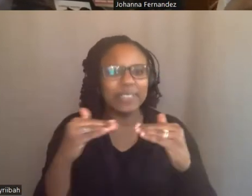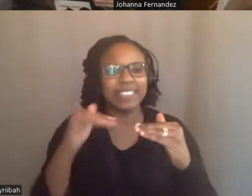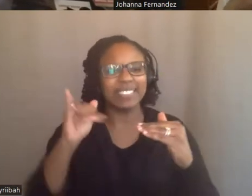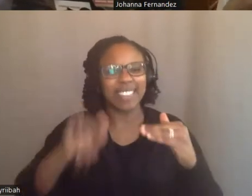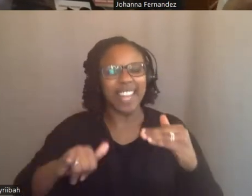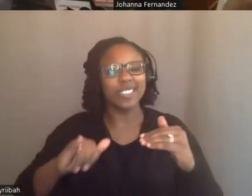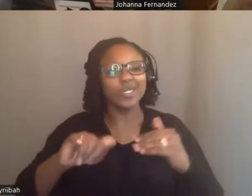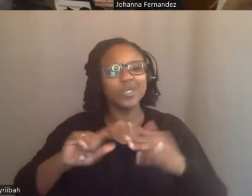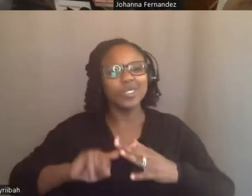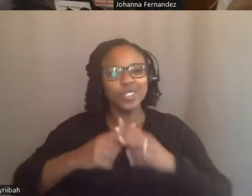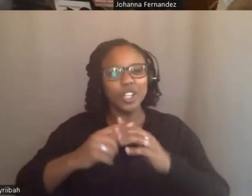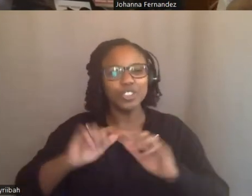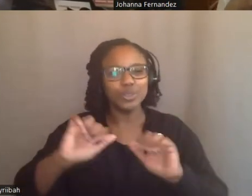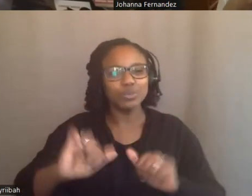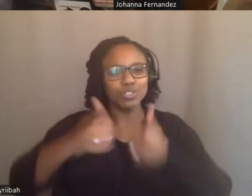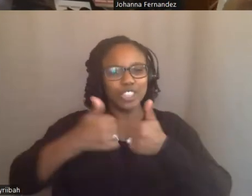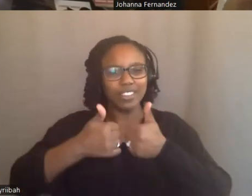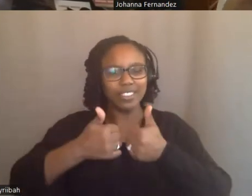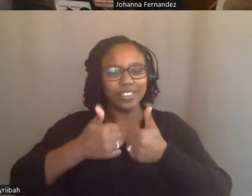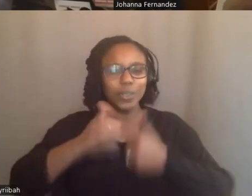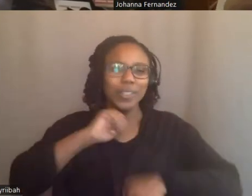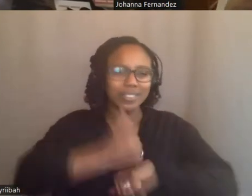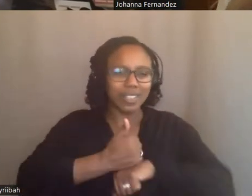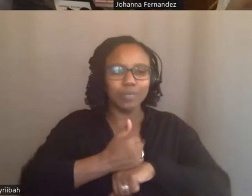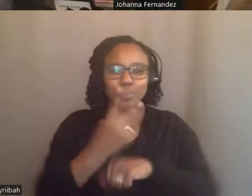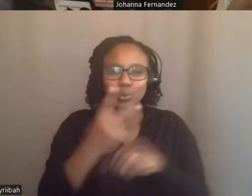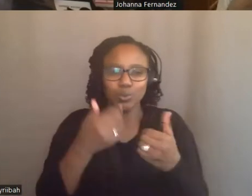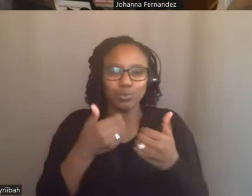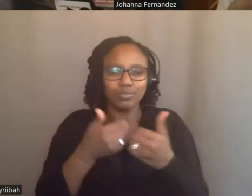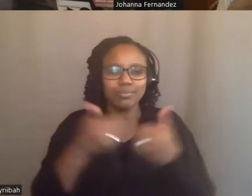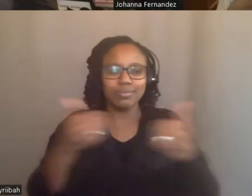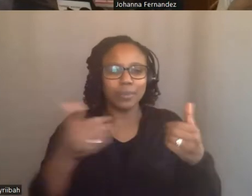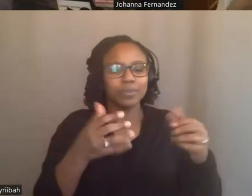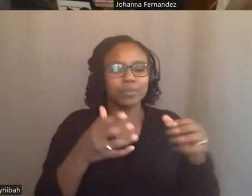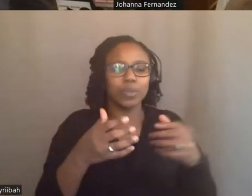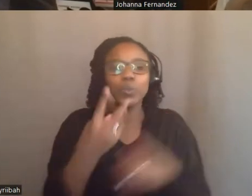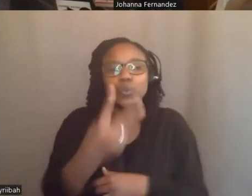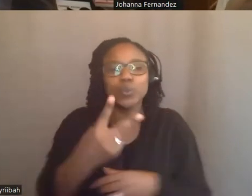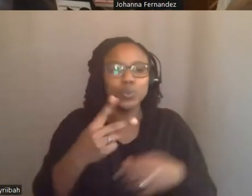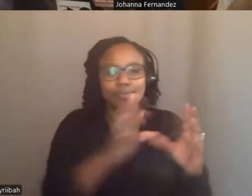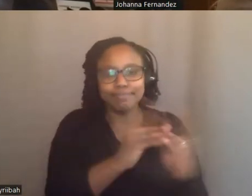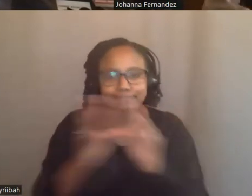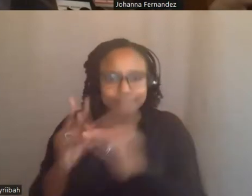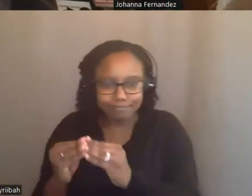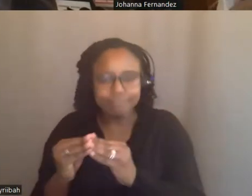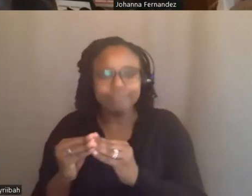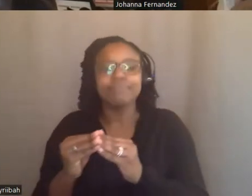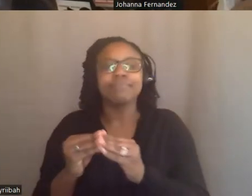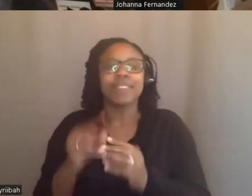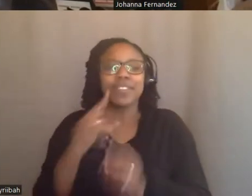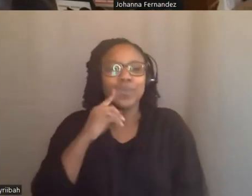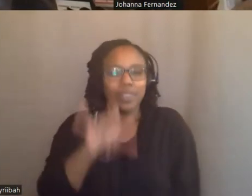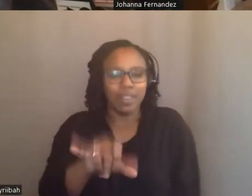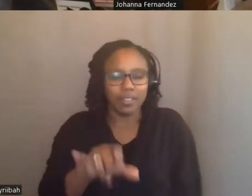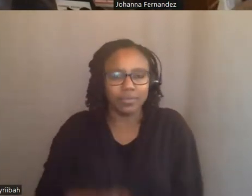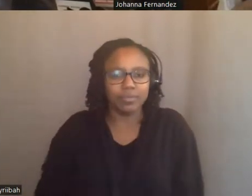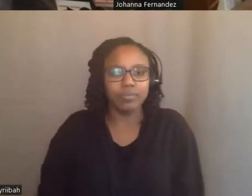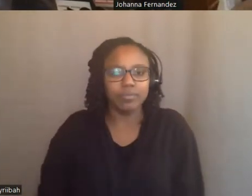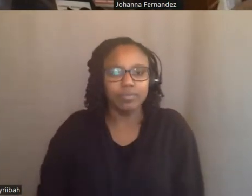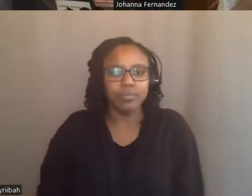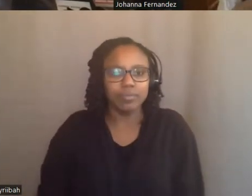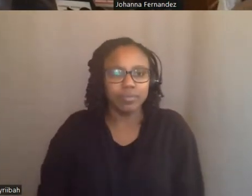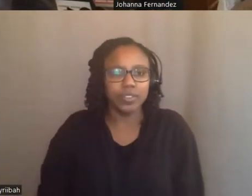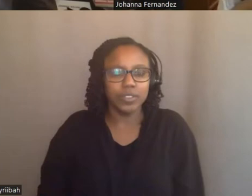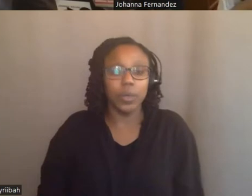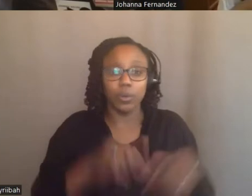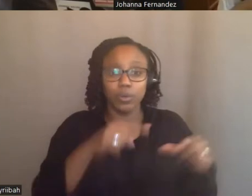Women say that the men of the Young Lords said, okay, you want to learn martial